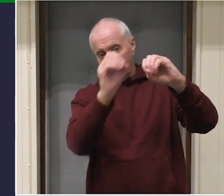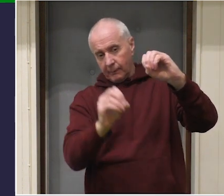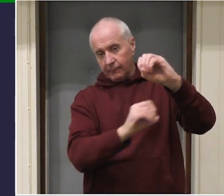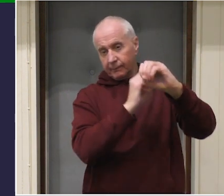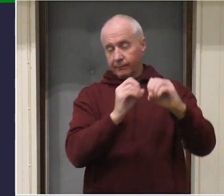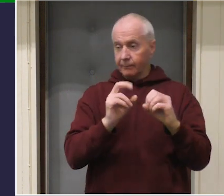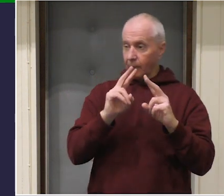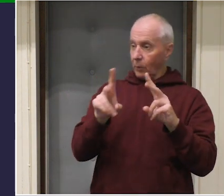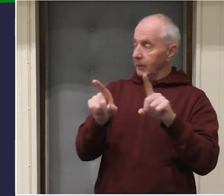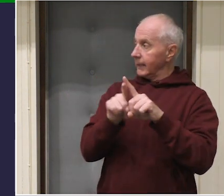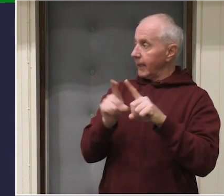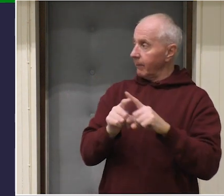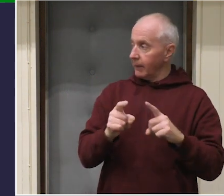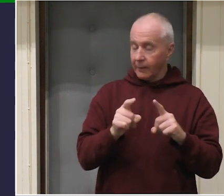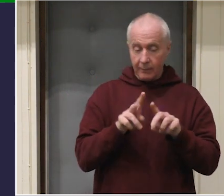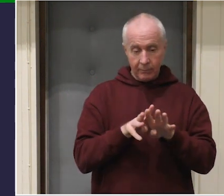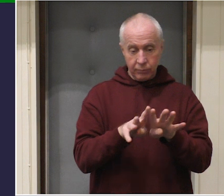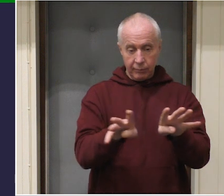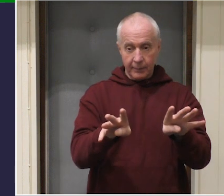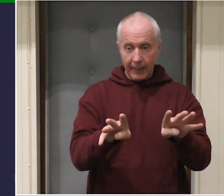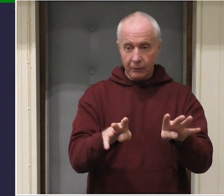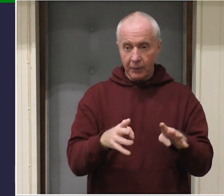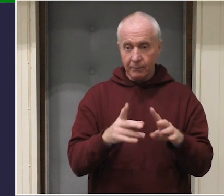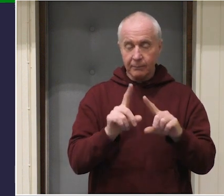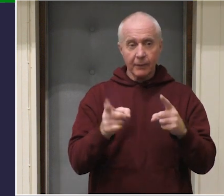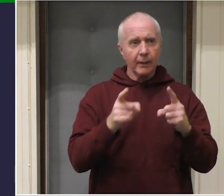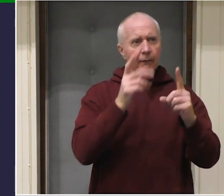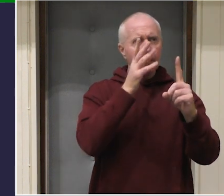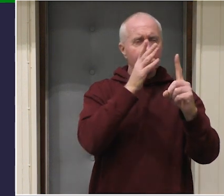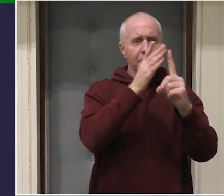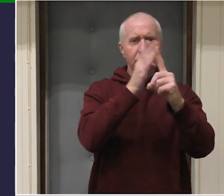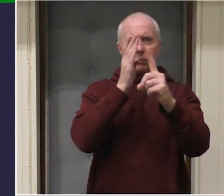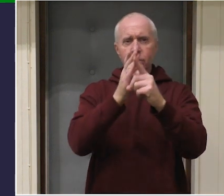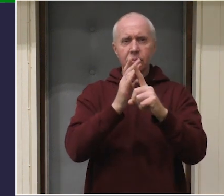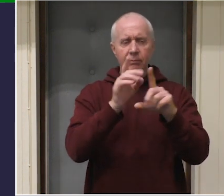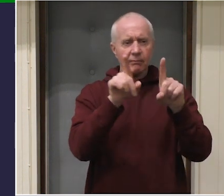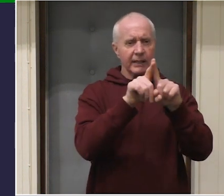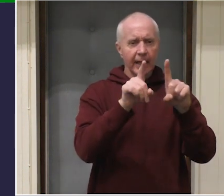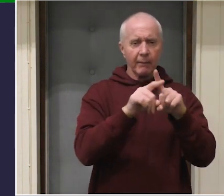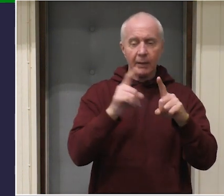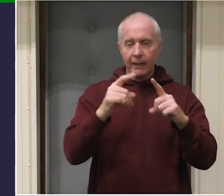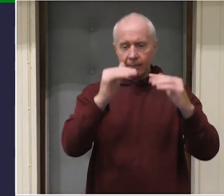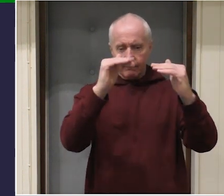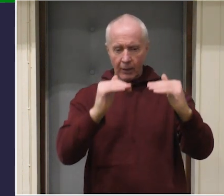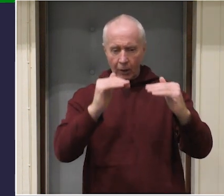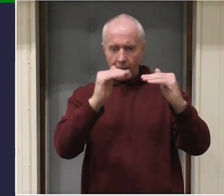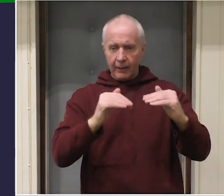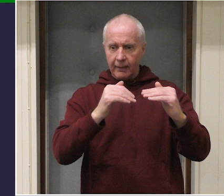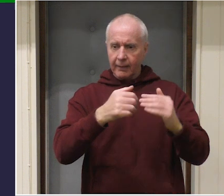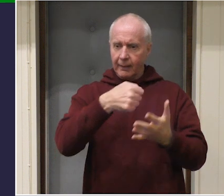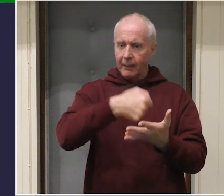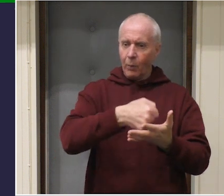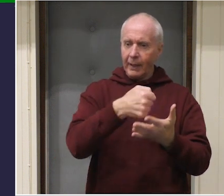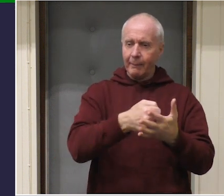will look exactly the same in the spectrum. So I can't tell those two cases apart, and therefore I only get some lower limit on the masses of the